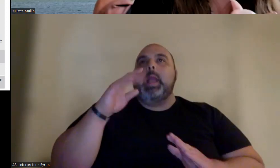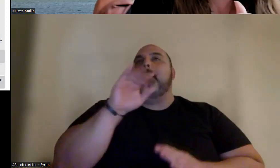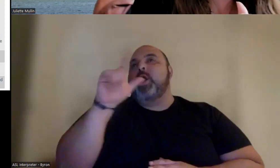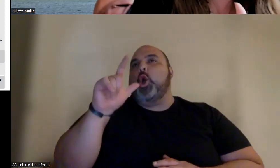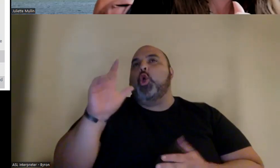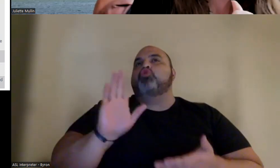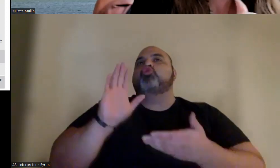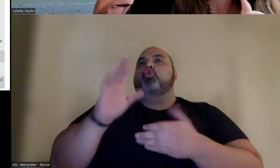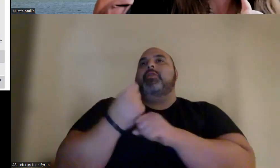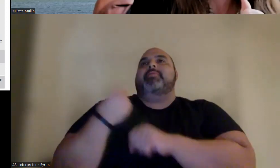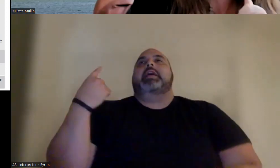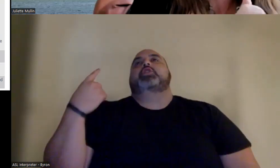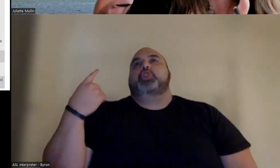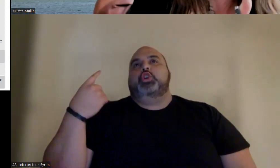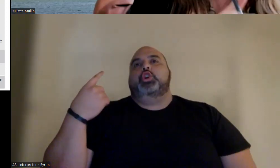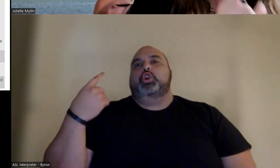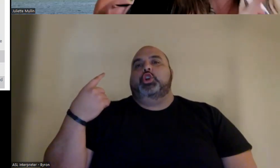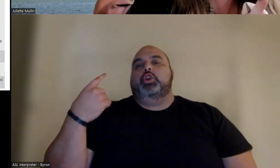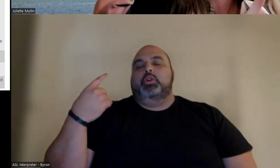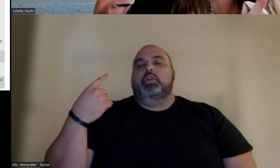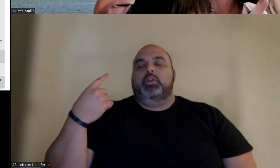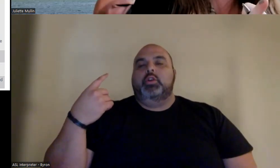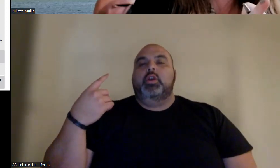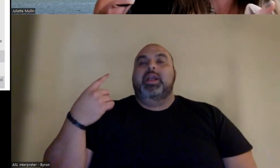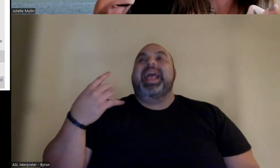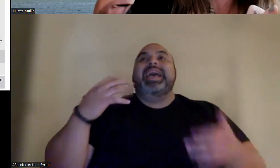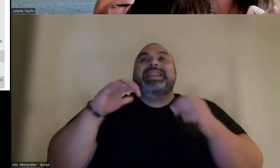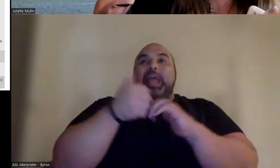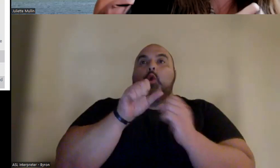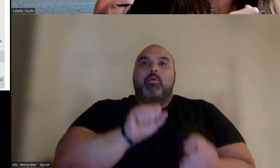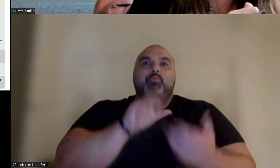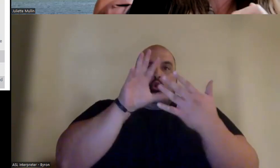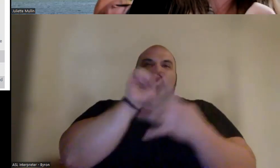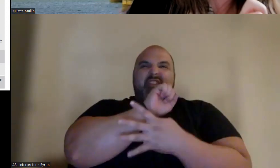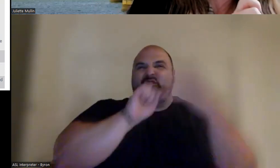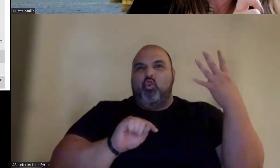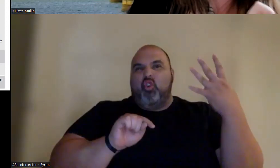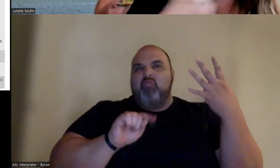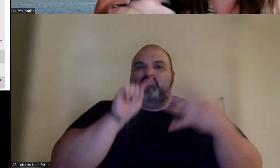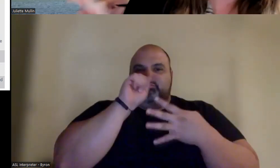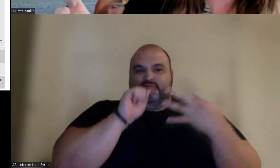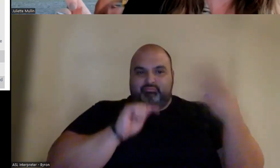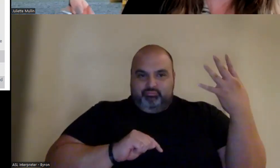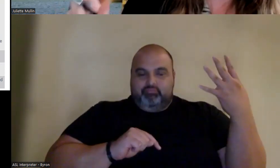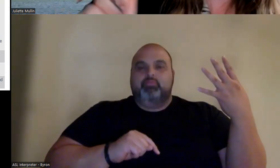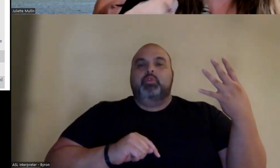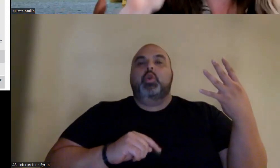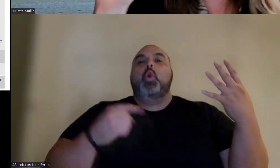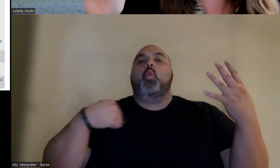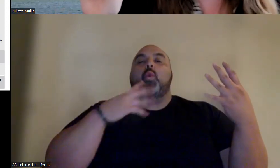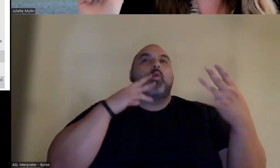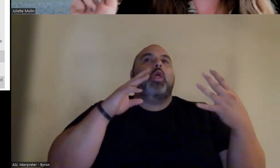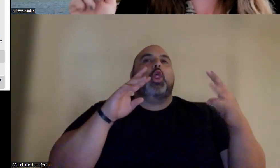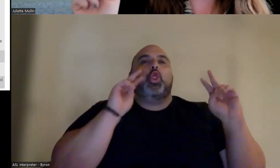proposed doing in this space, and how it approached those four principles. We're going to take a look